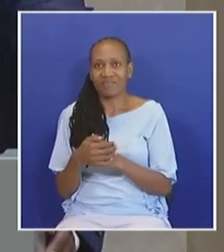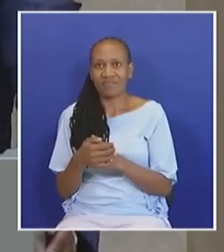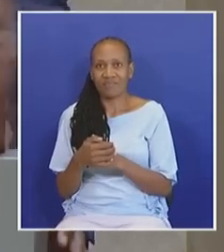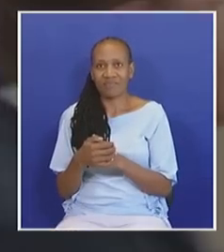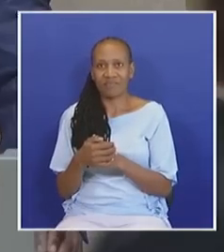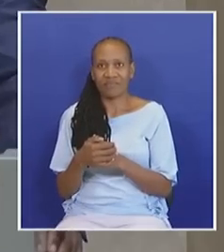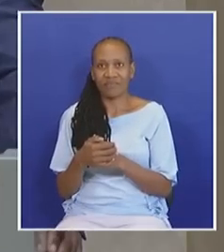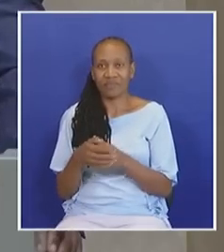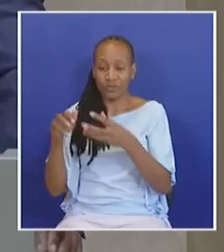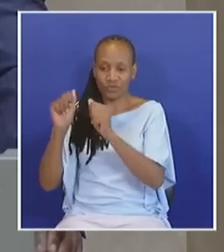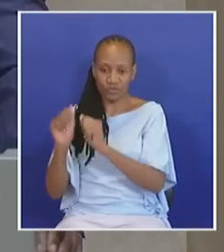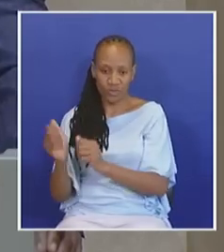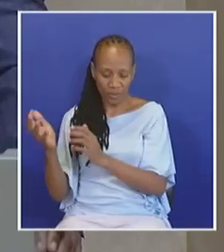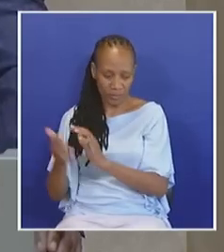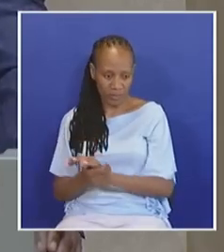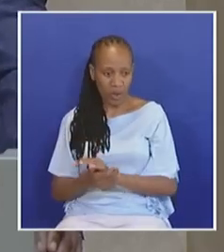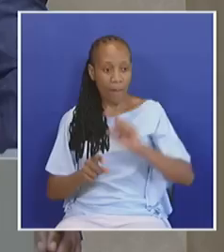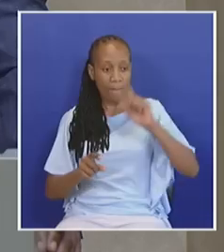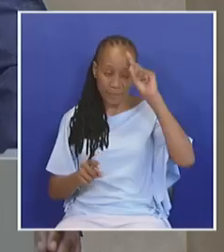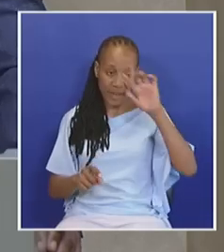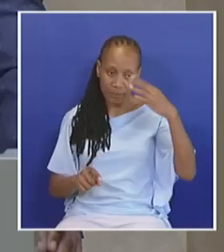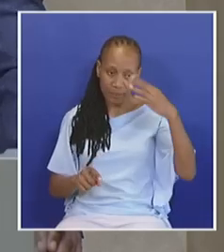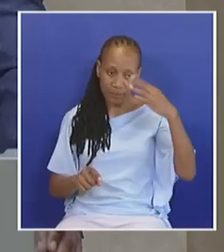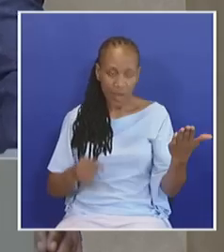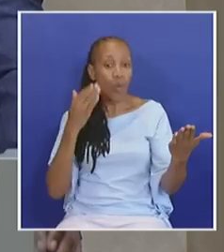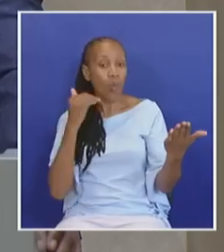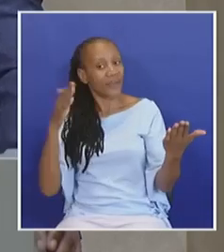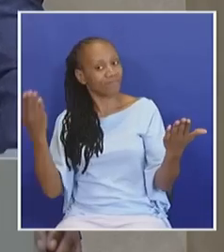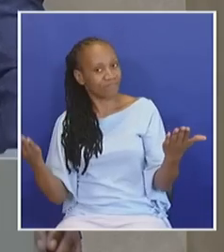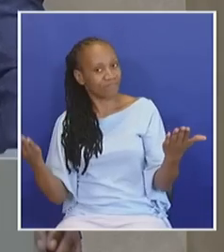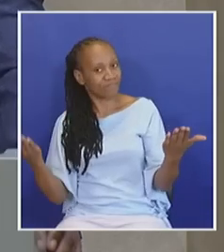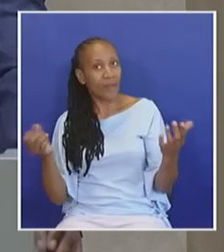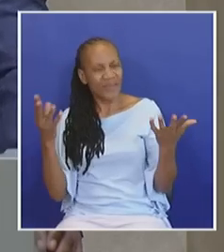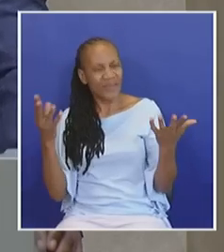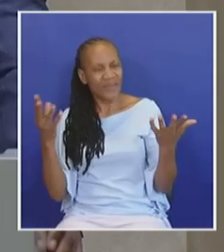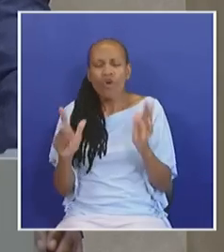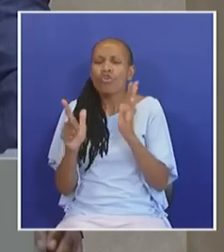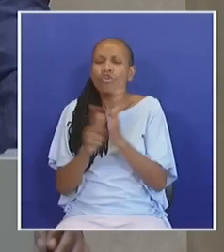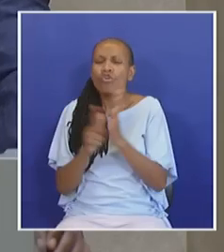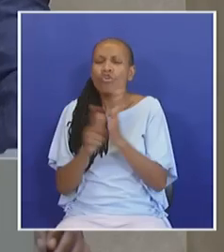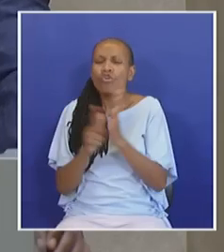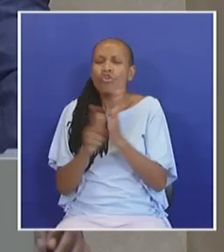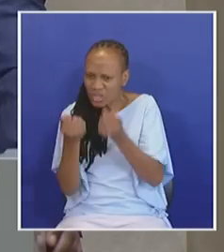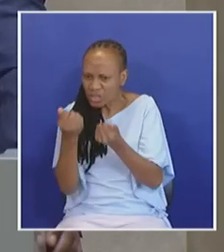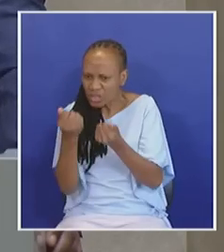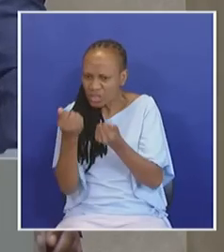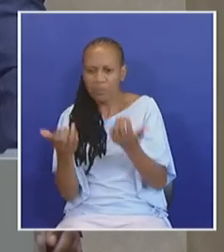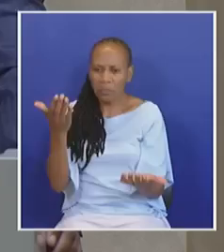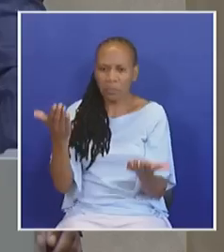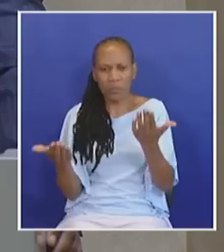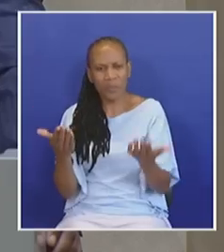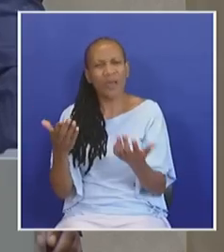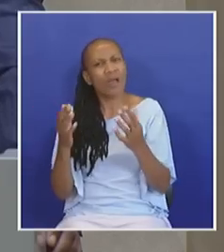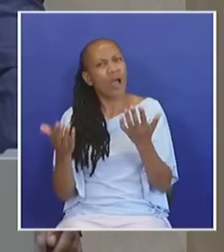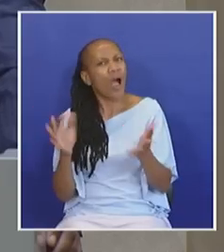Chairperson, the logic of good whites versus bad blacks and how the long arc of justice inevitably bends through is compelling and beautiful.